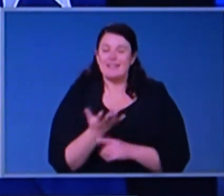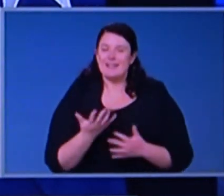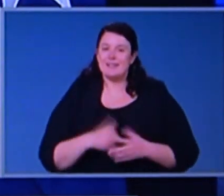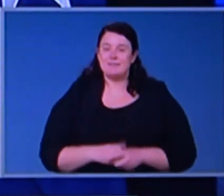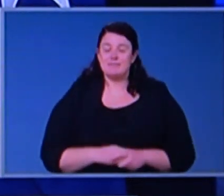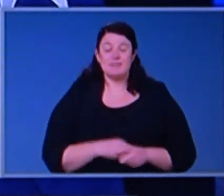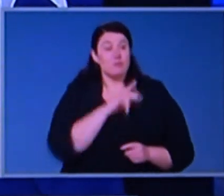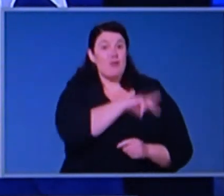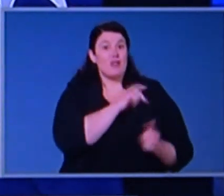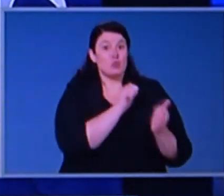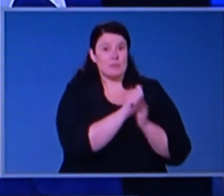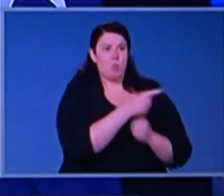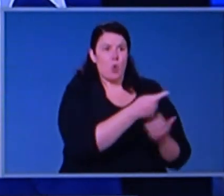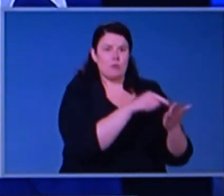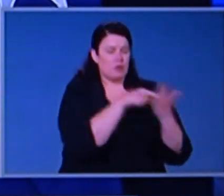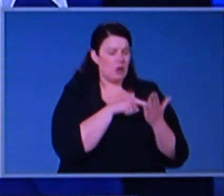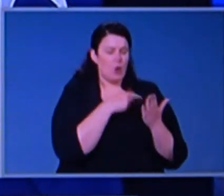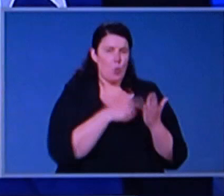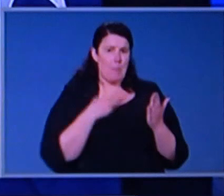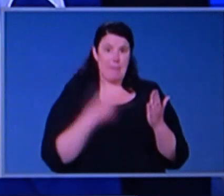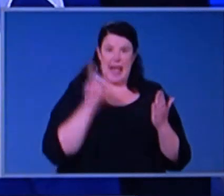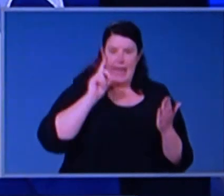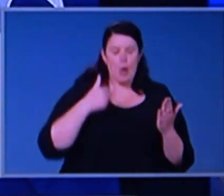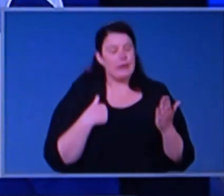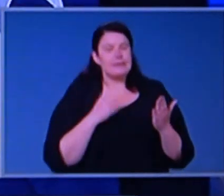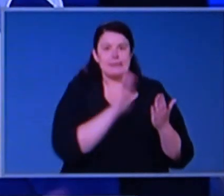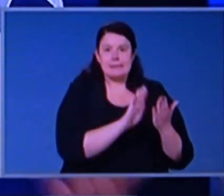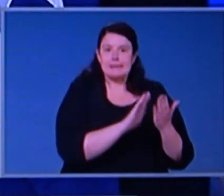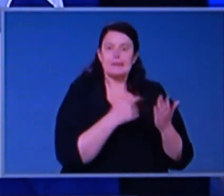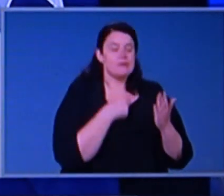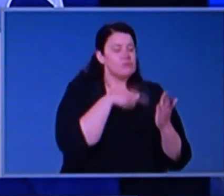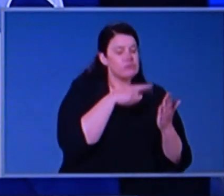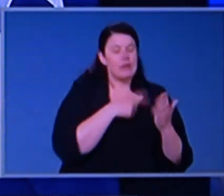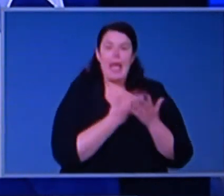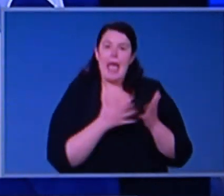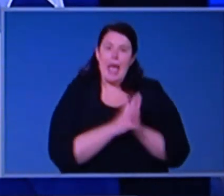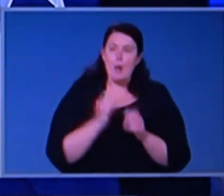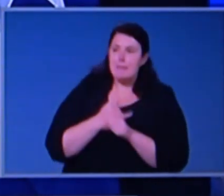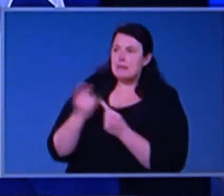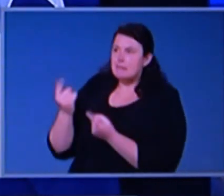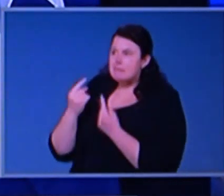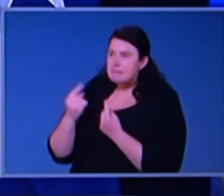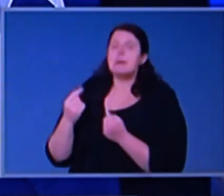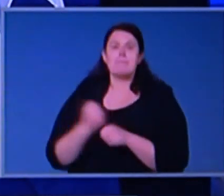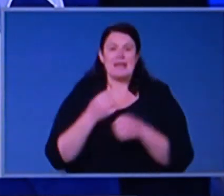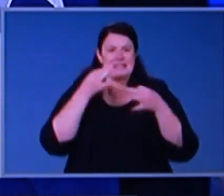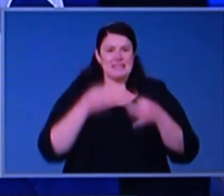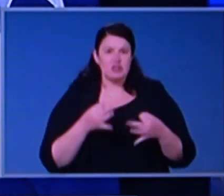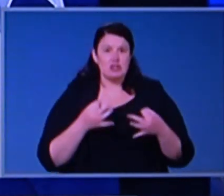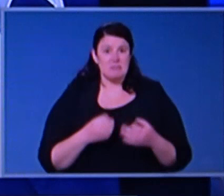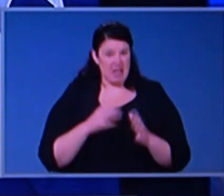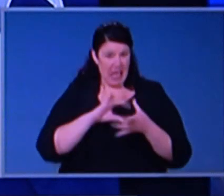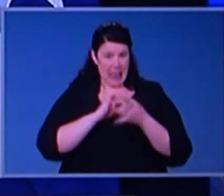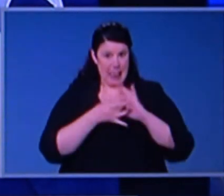issues with us, and we will look at those very carefully, and their funding issues, but also then how they train and so on, and that's important. I mean, the Olympics have been put